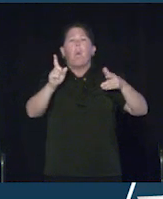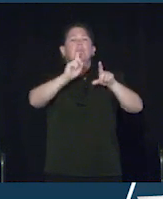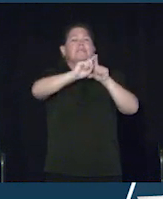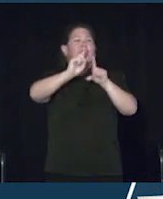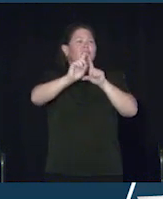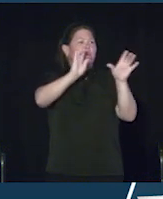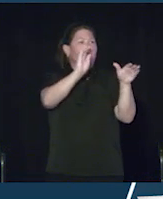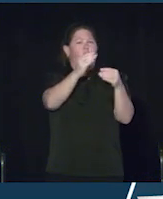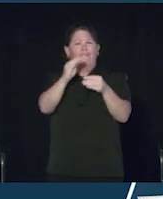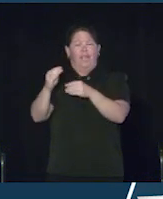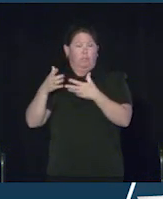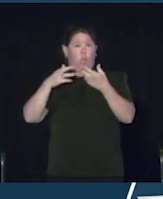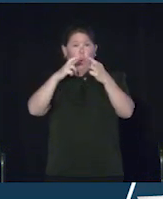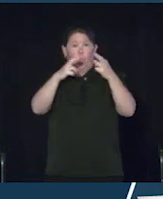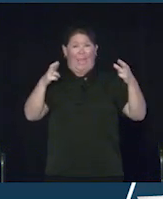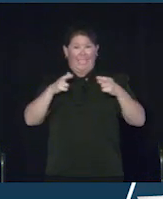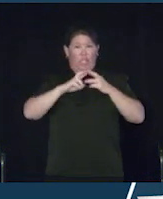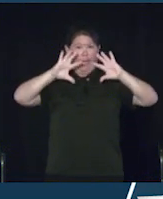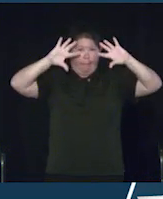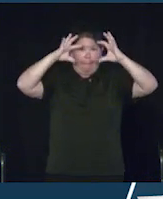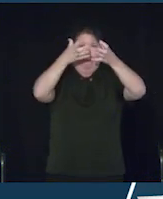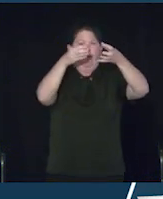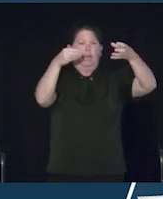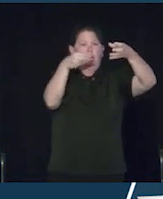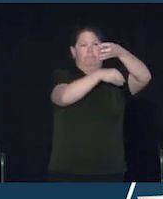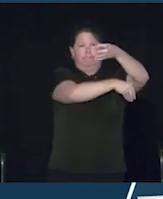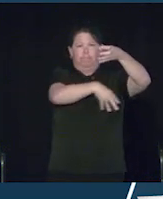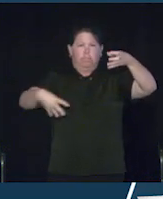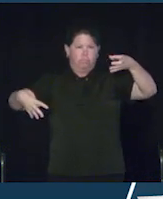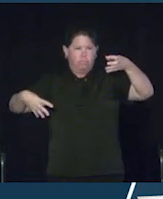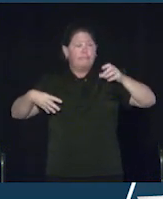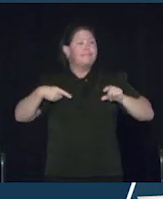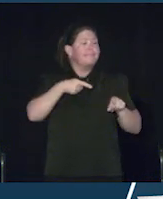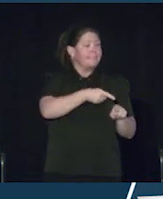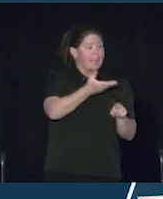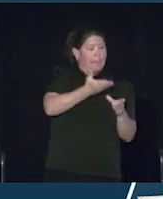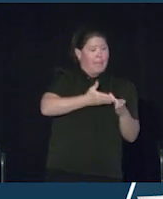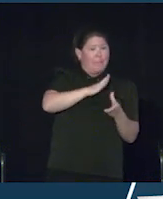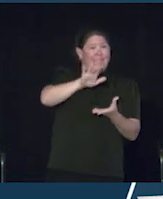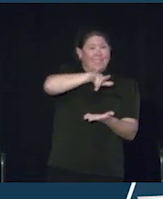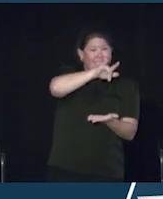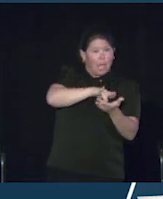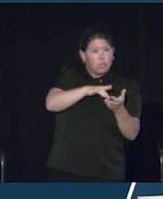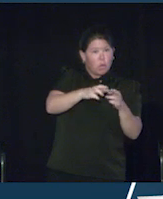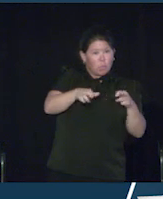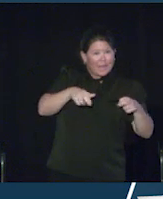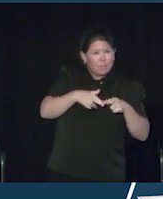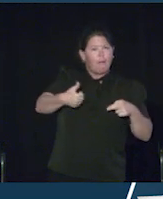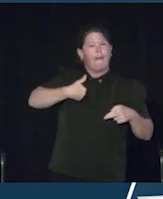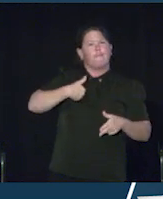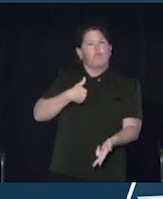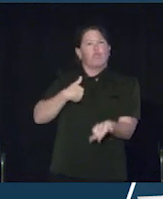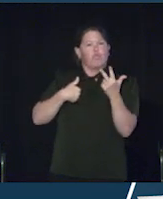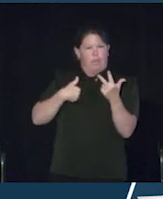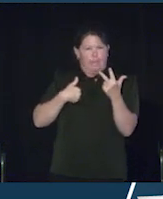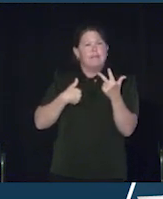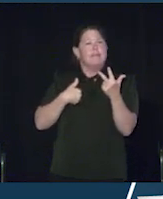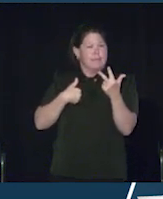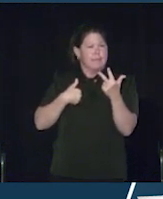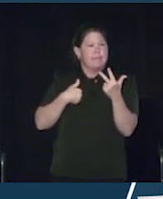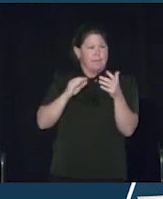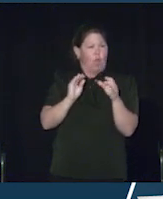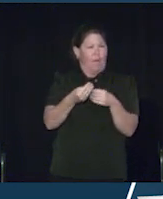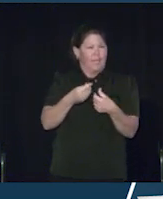within each region. So it is possible that, for example, for the central region, that one has 3 field offices, one in the